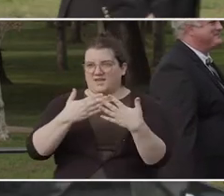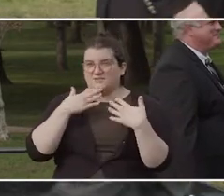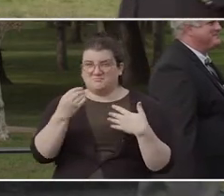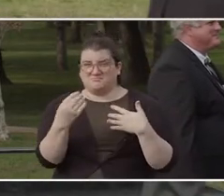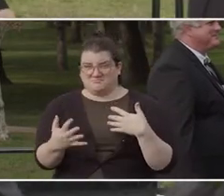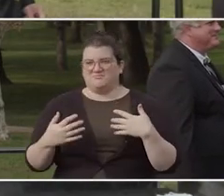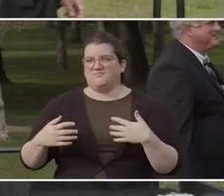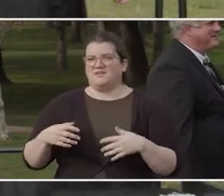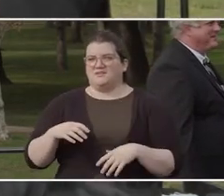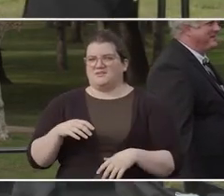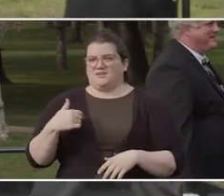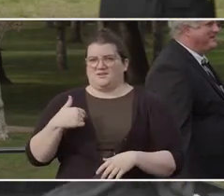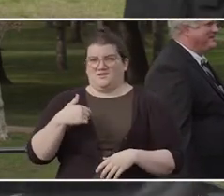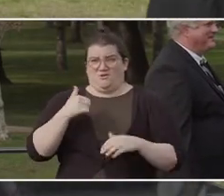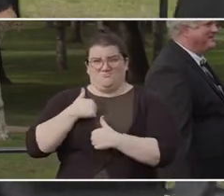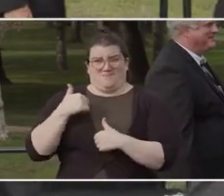It's indeed a...